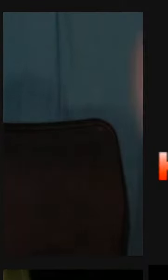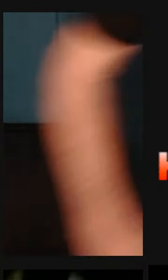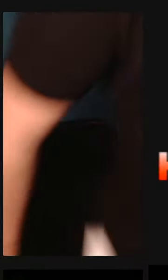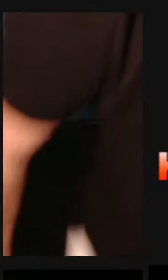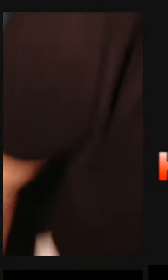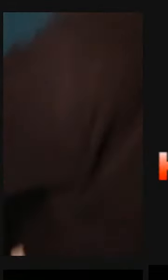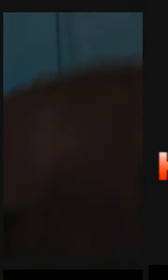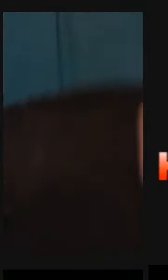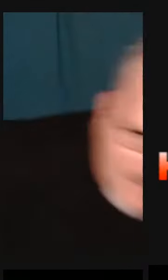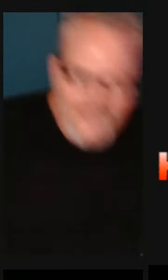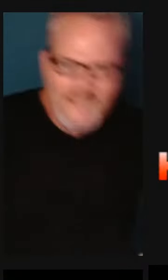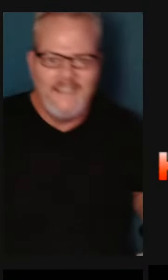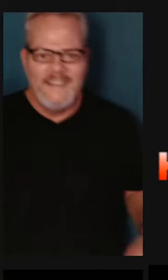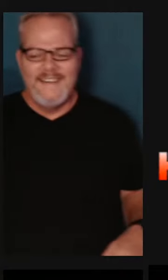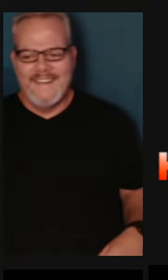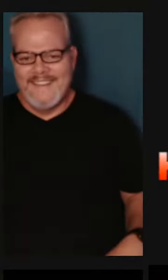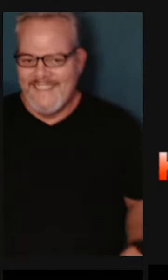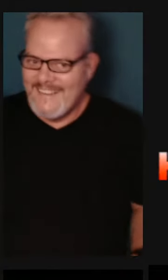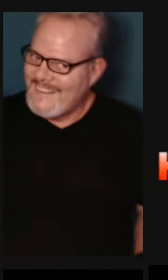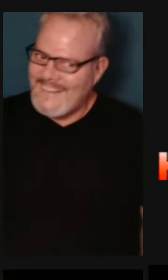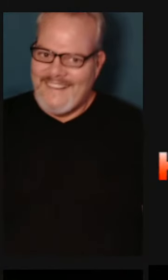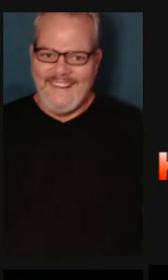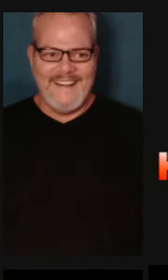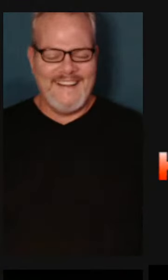And it looks like they are swapping out.